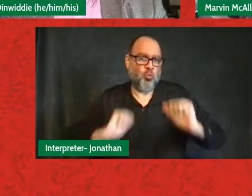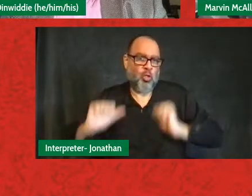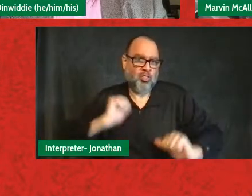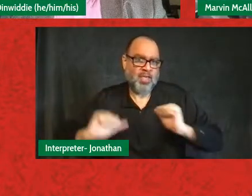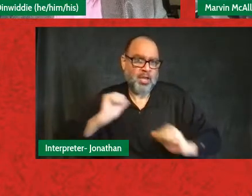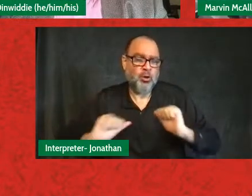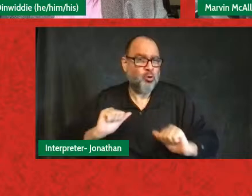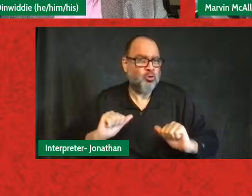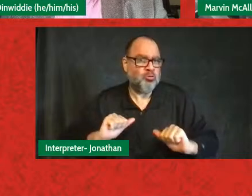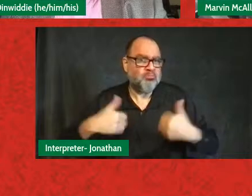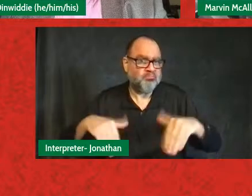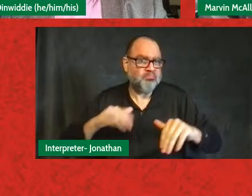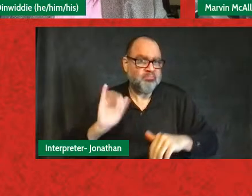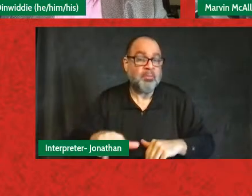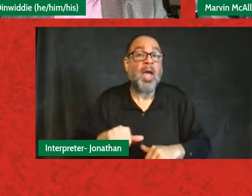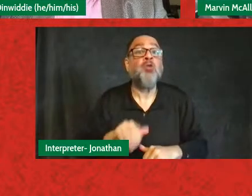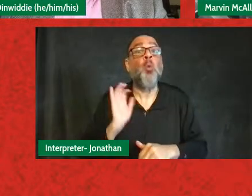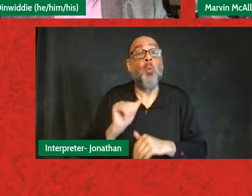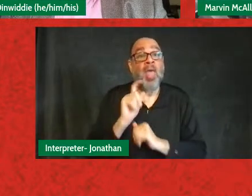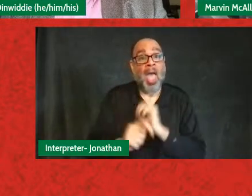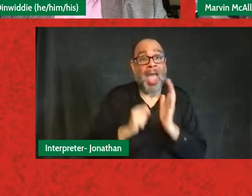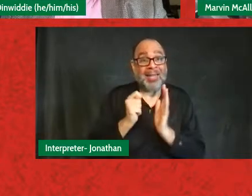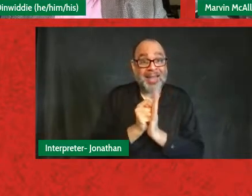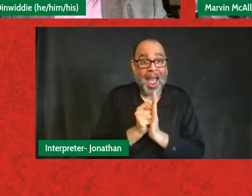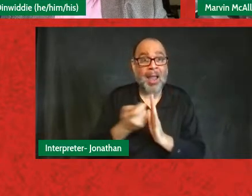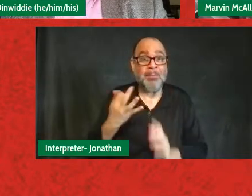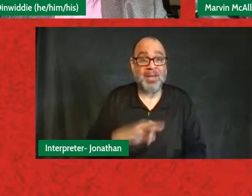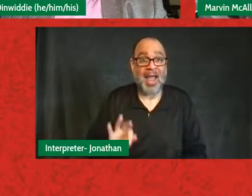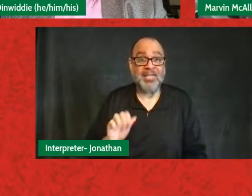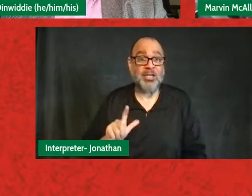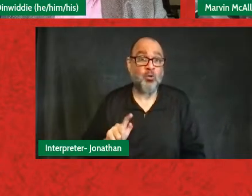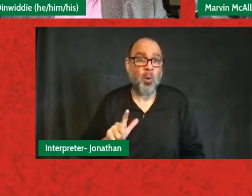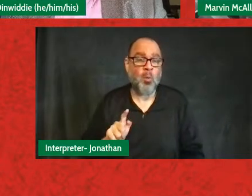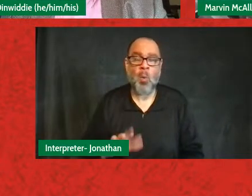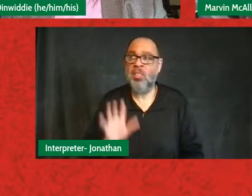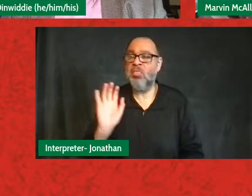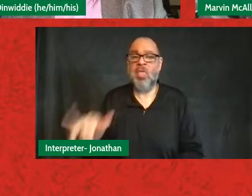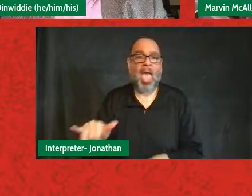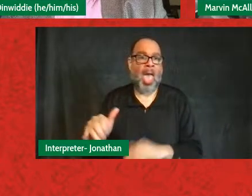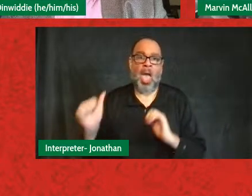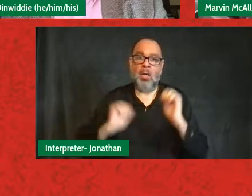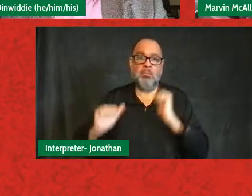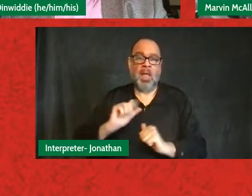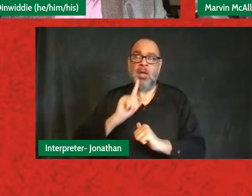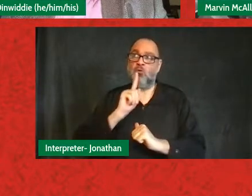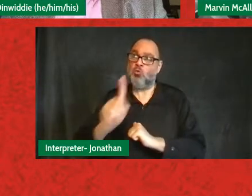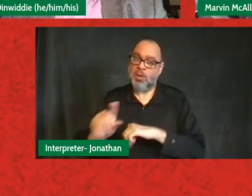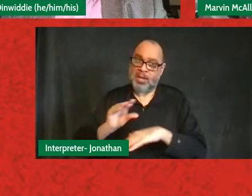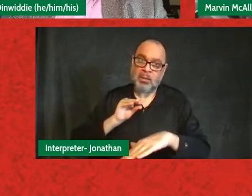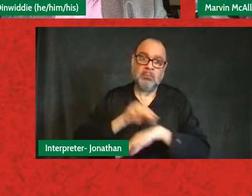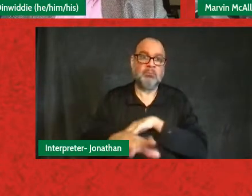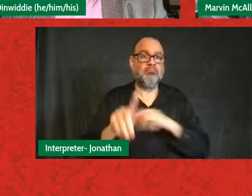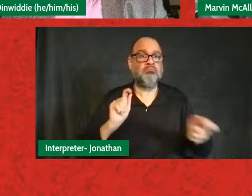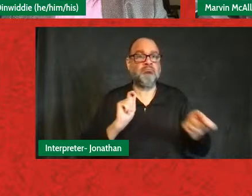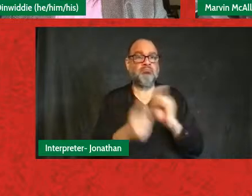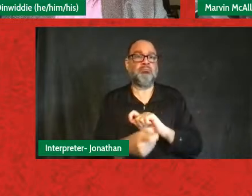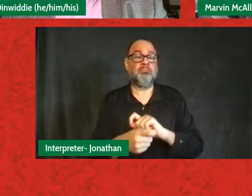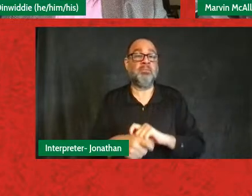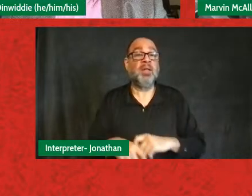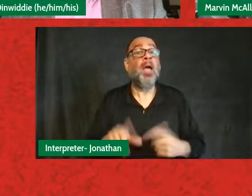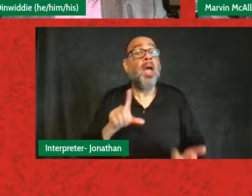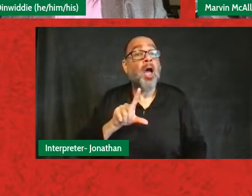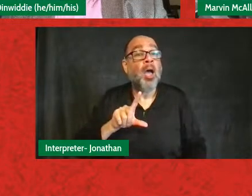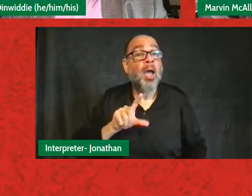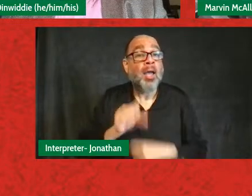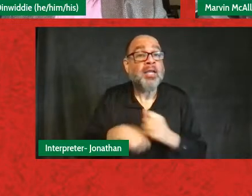at the time in 1921, a transformative piece of work. And in 2016, George